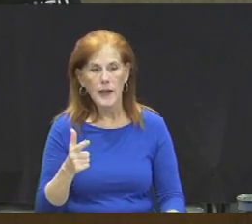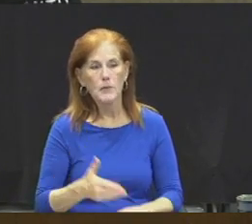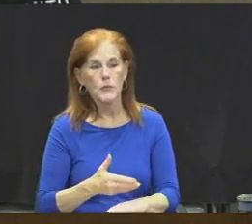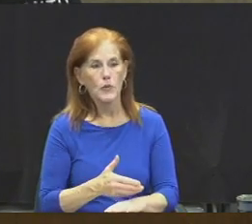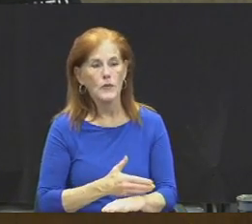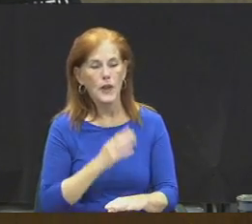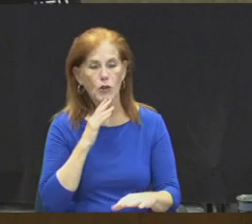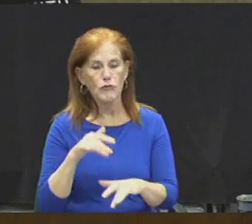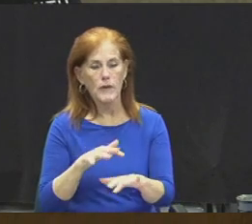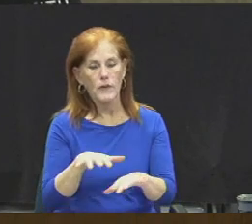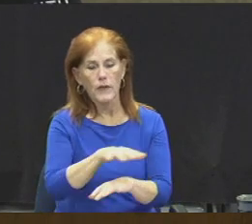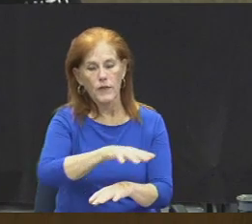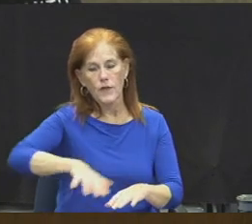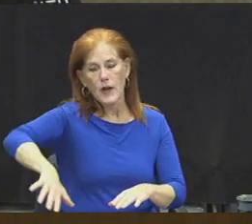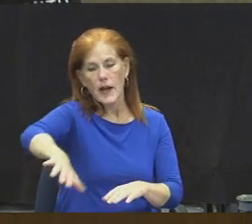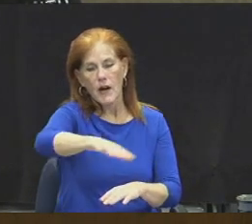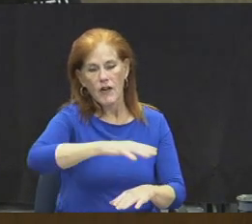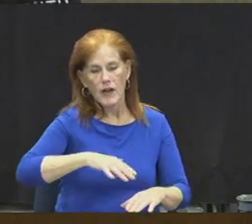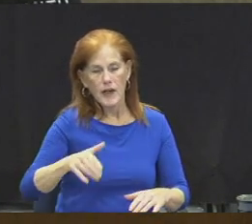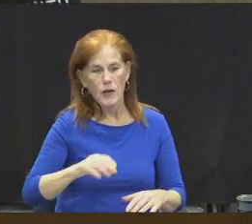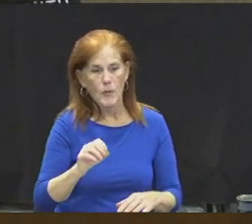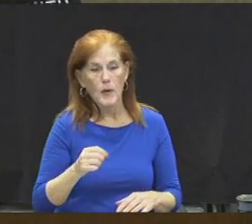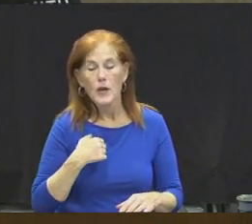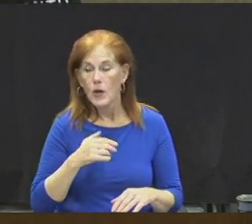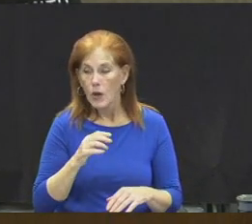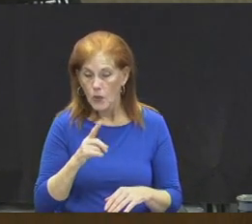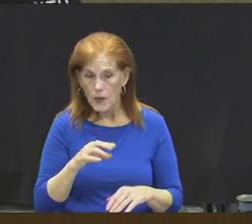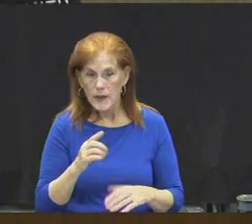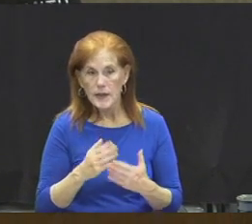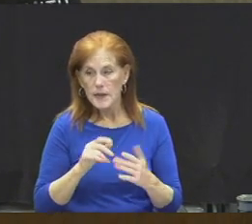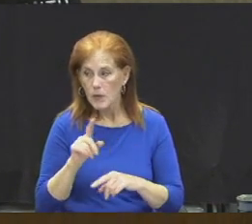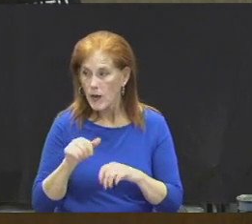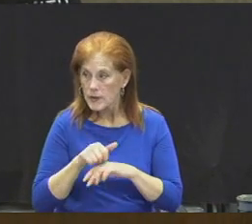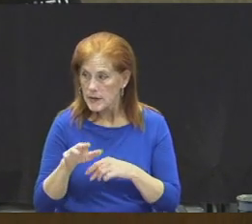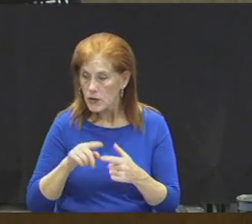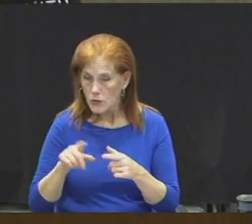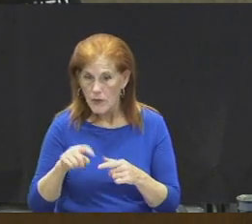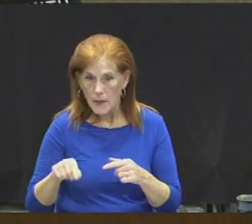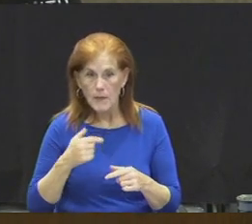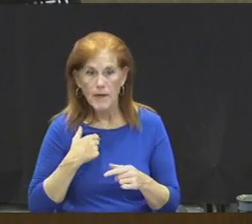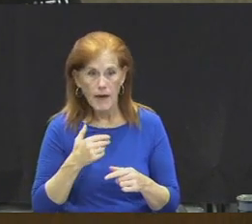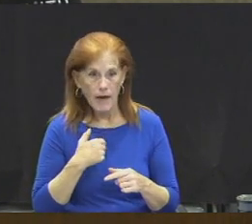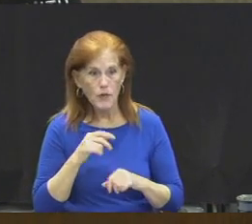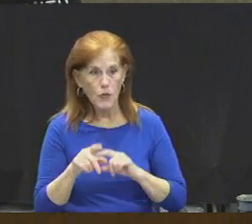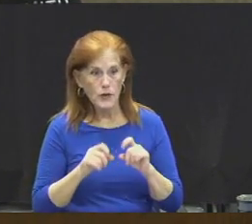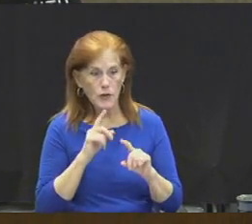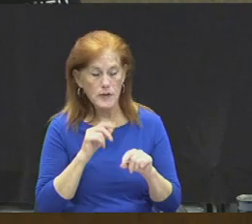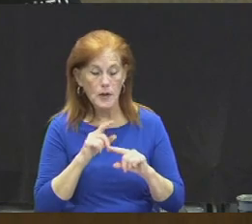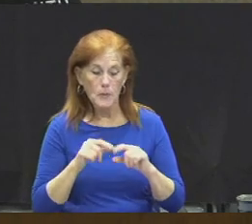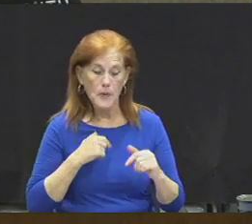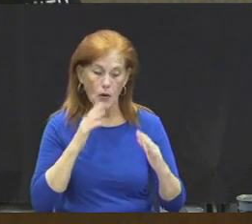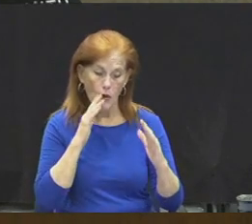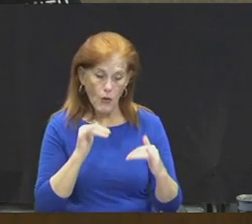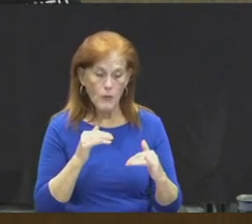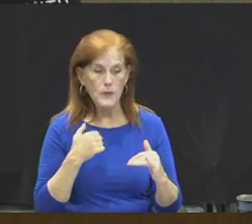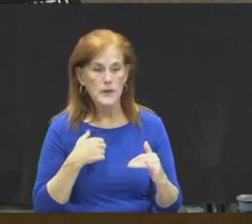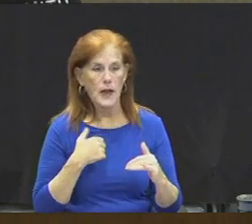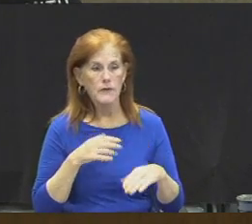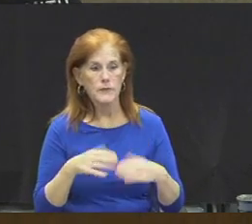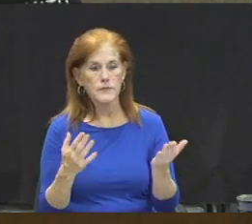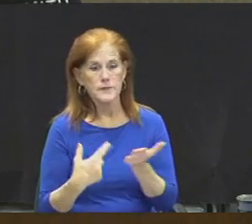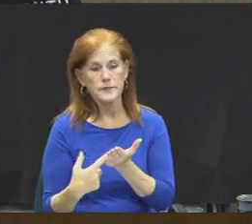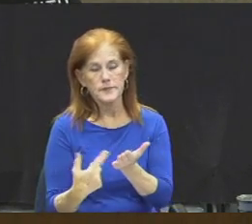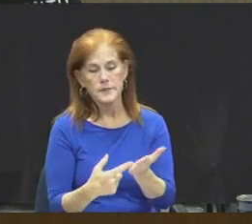revitalization. Um, we did send some questions ahead of time, so they've got those. But our hope was to have a discussion